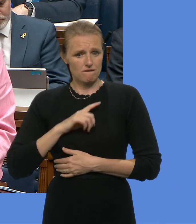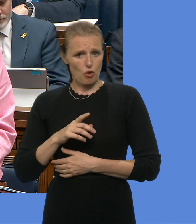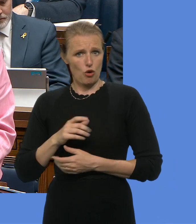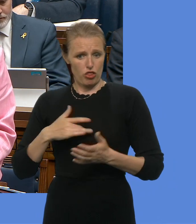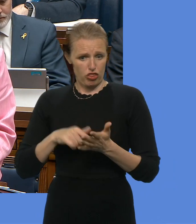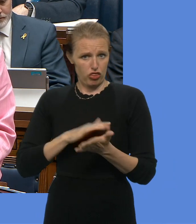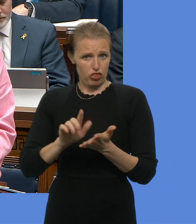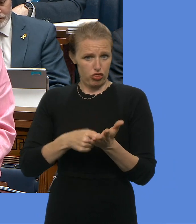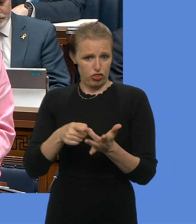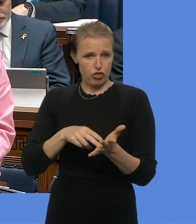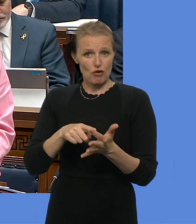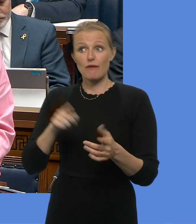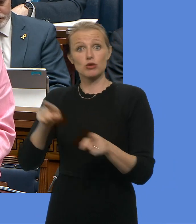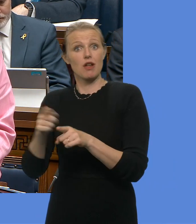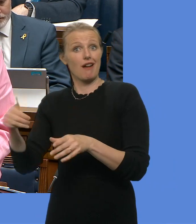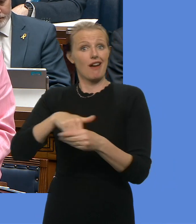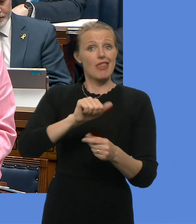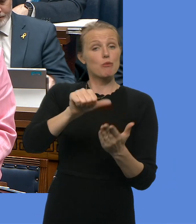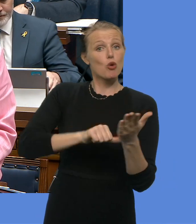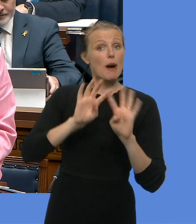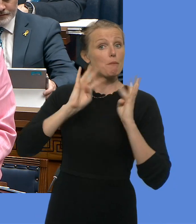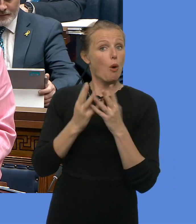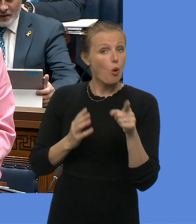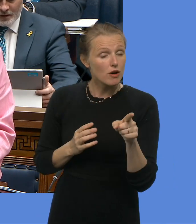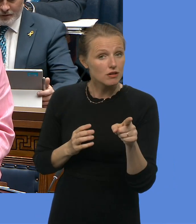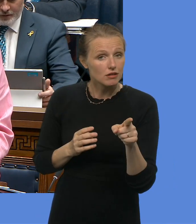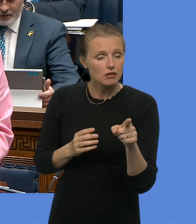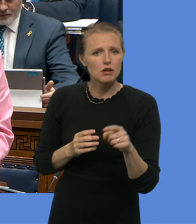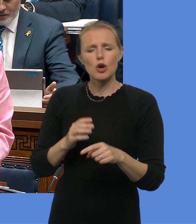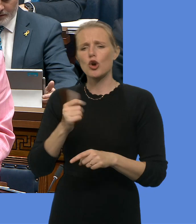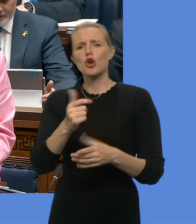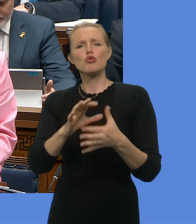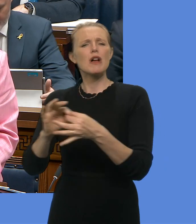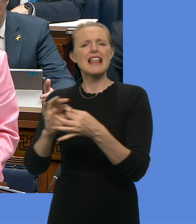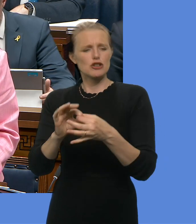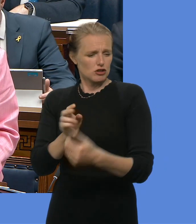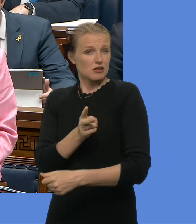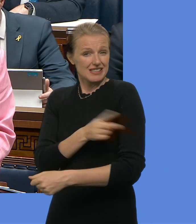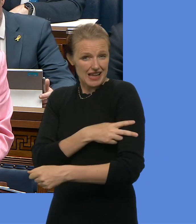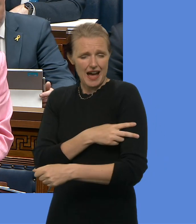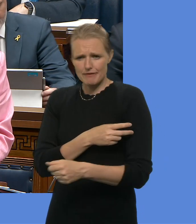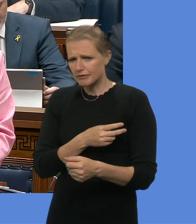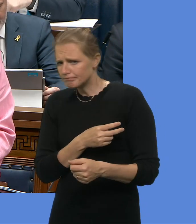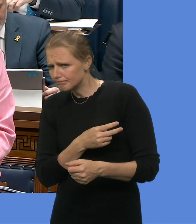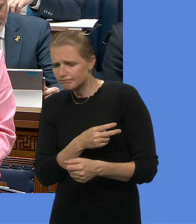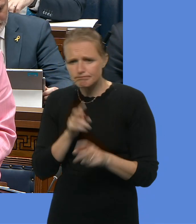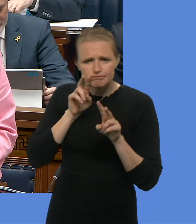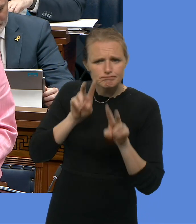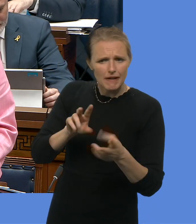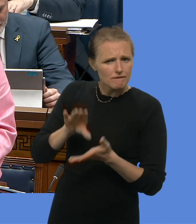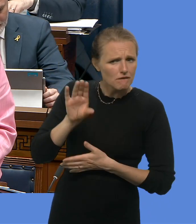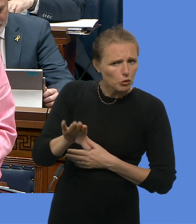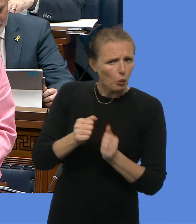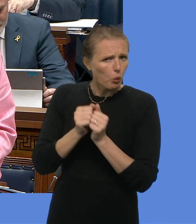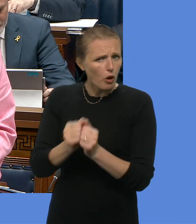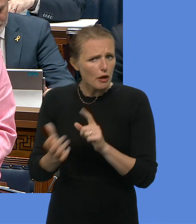of its programme board. Good Relations officials are currently reviewing that return on investment, which does look positive, I have to say, with